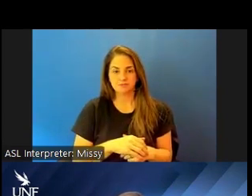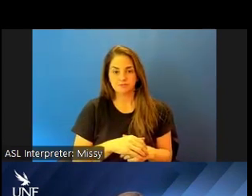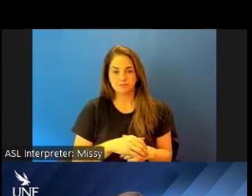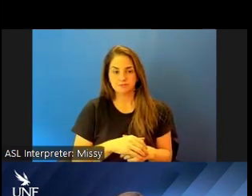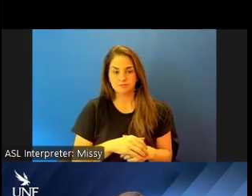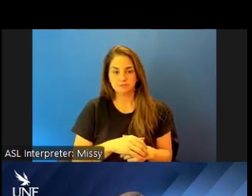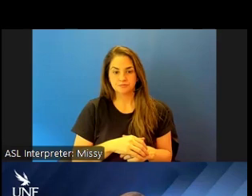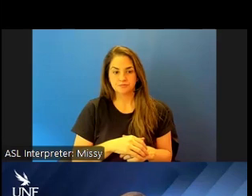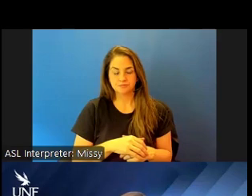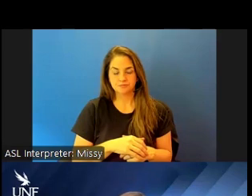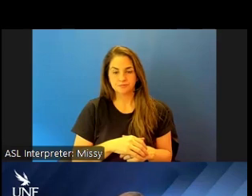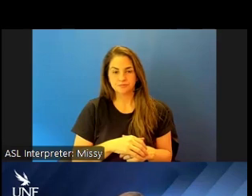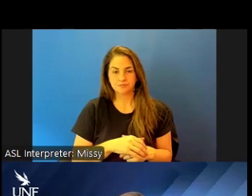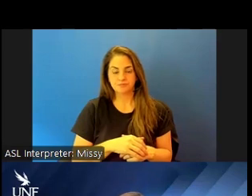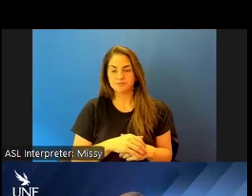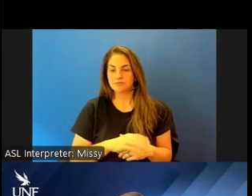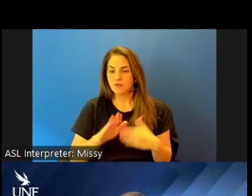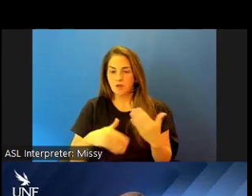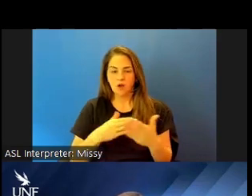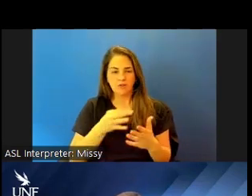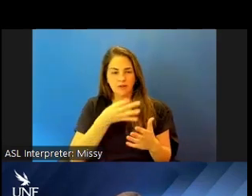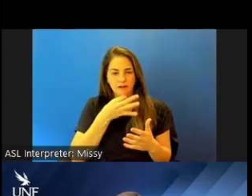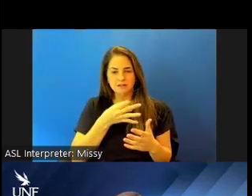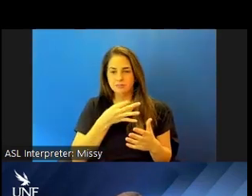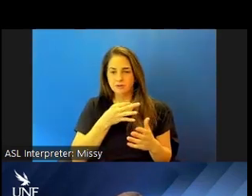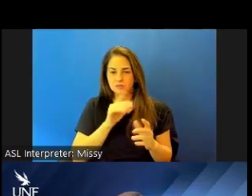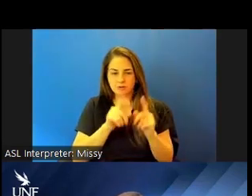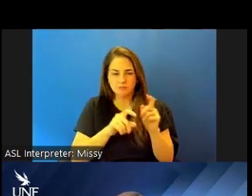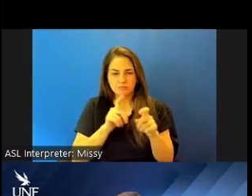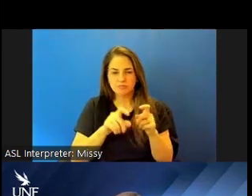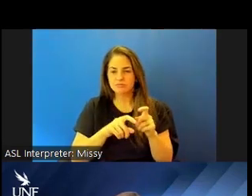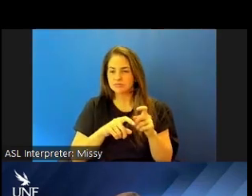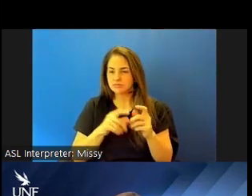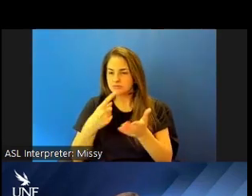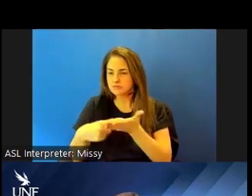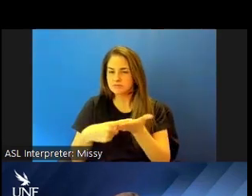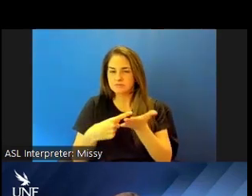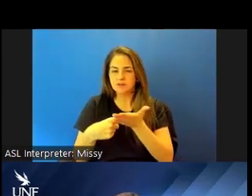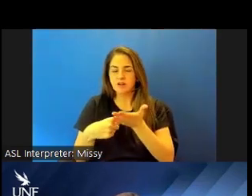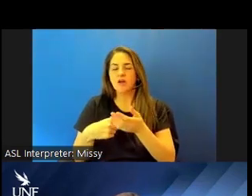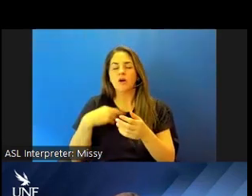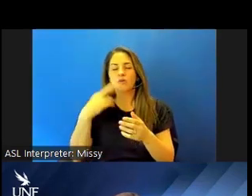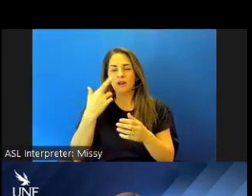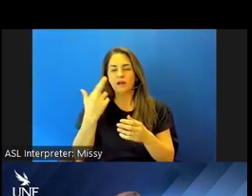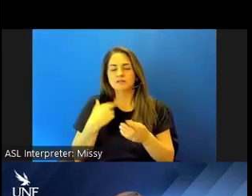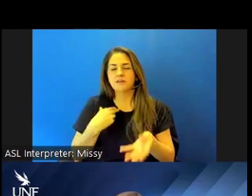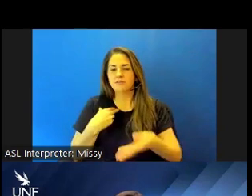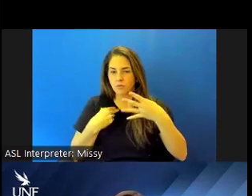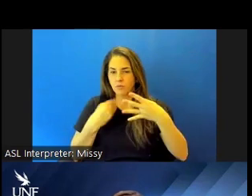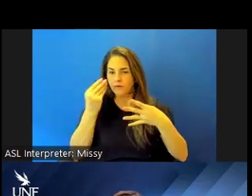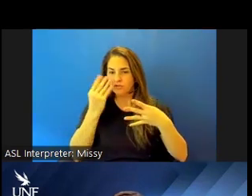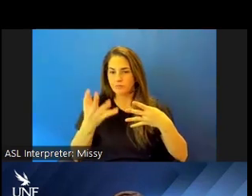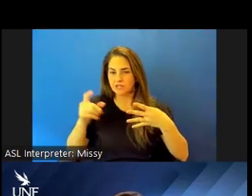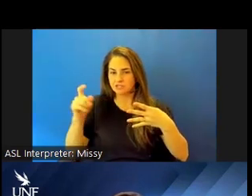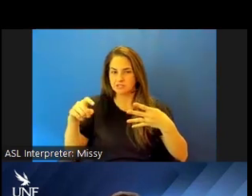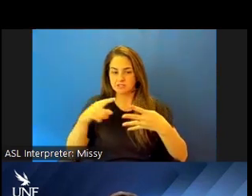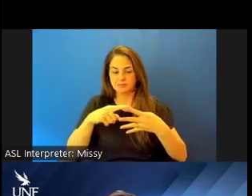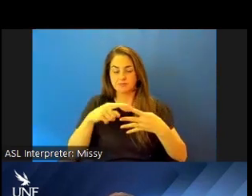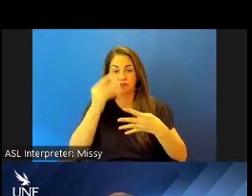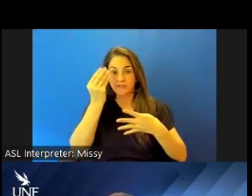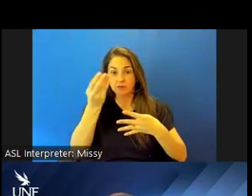and we talked with all of our experts, we kind of came down to 4 buckets of information we needed. The first being information